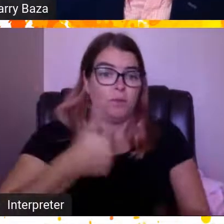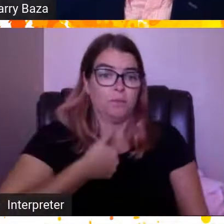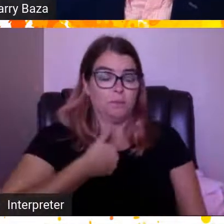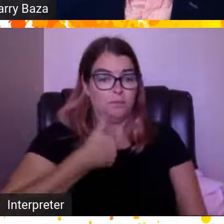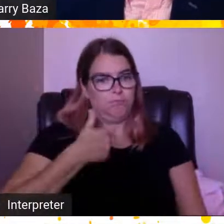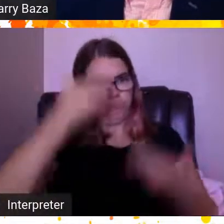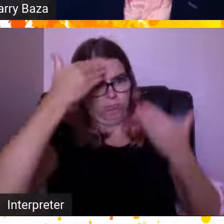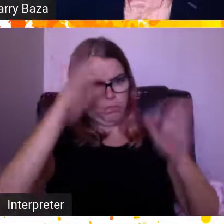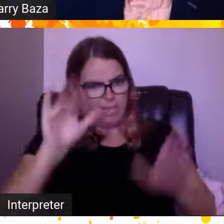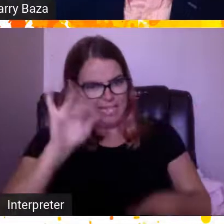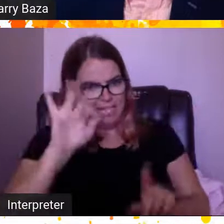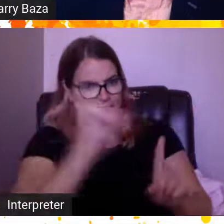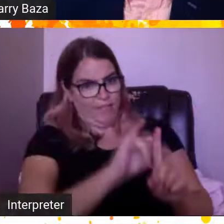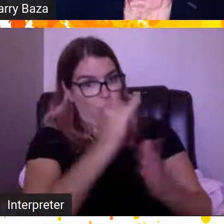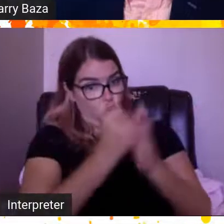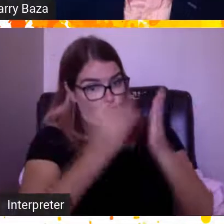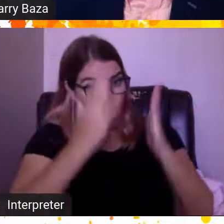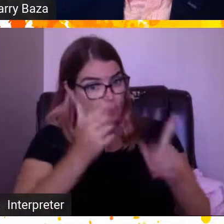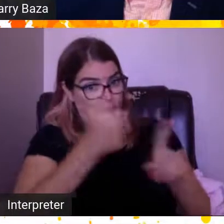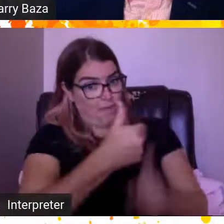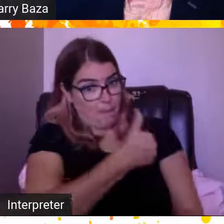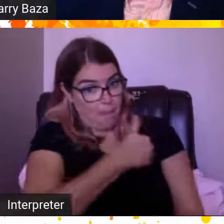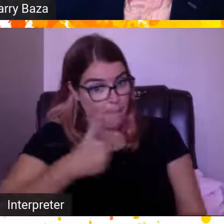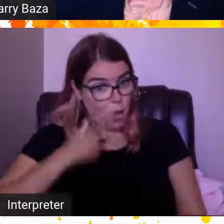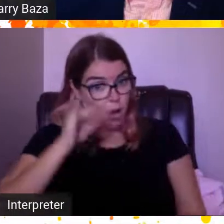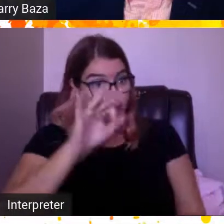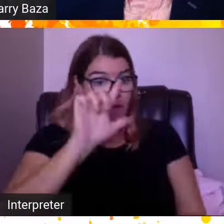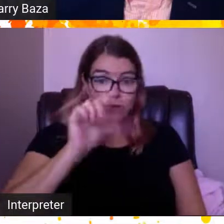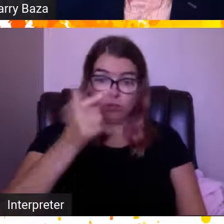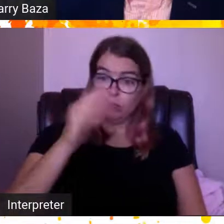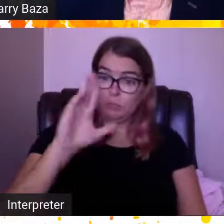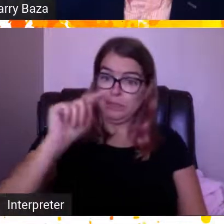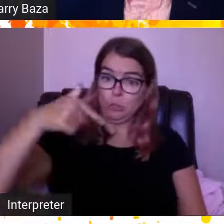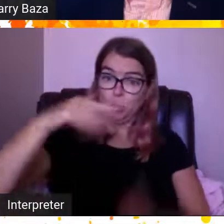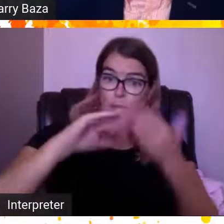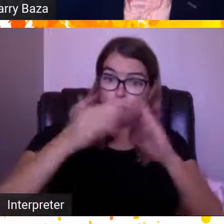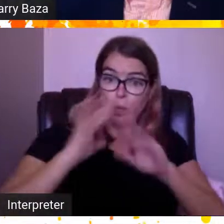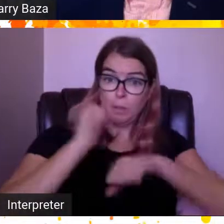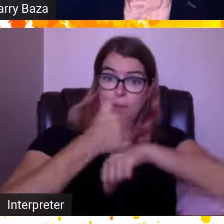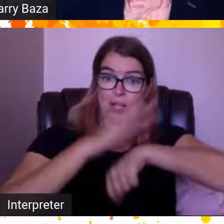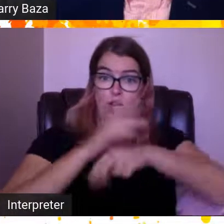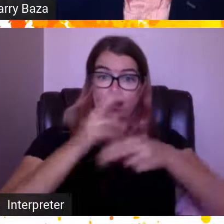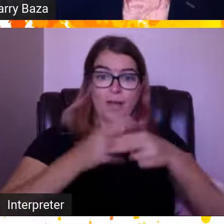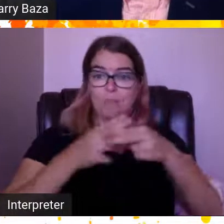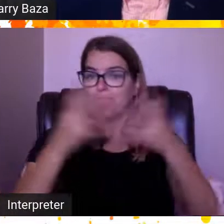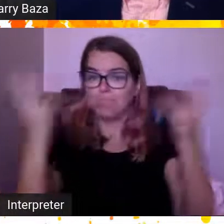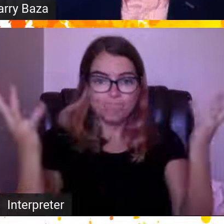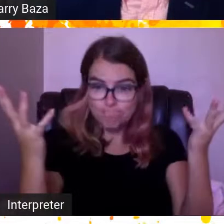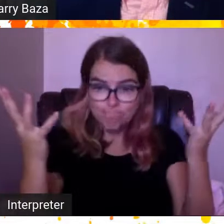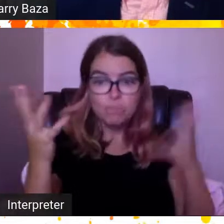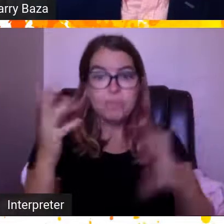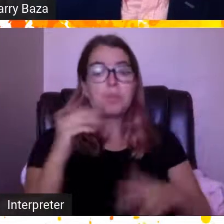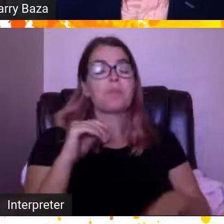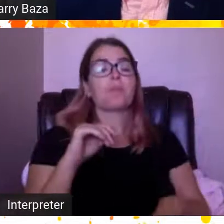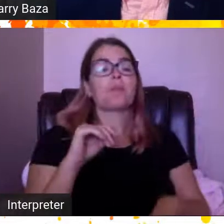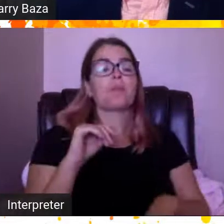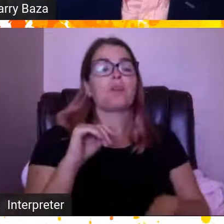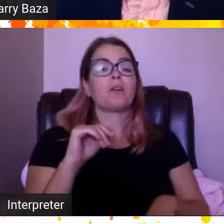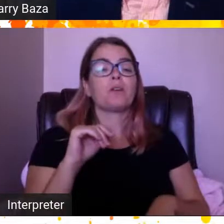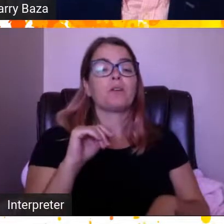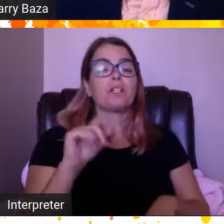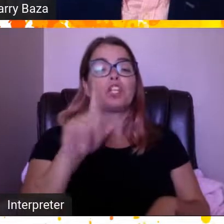a member of the community just by seeing their name, but it's really energized me to bring my